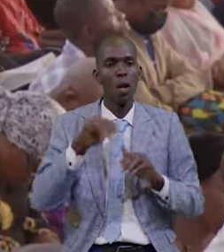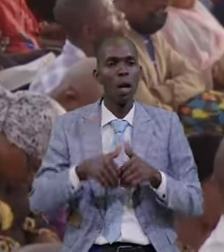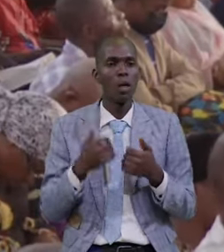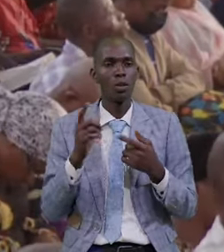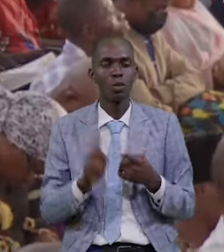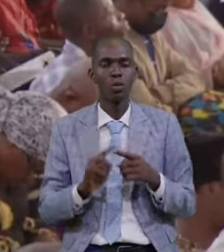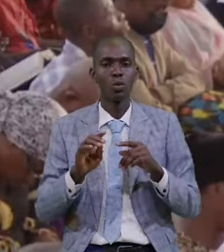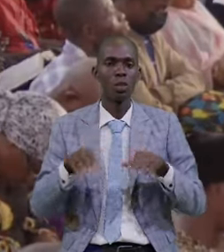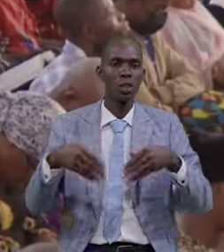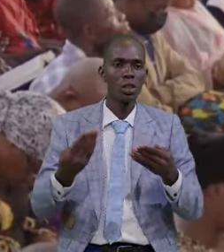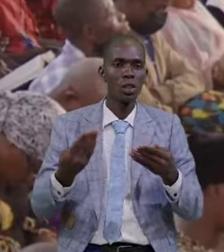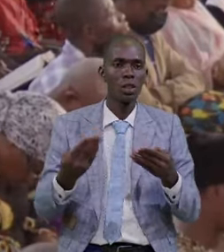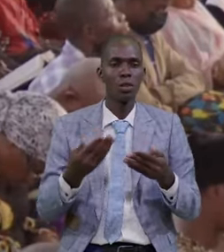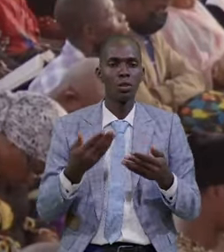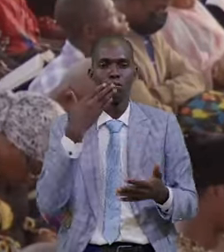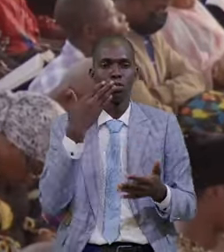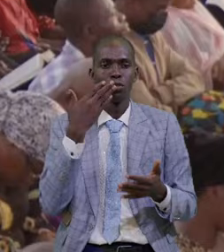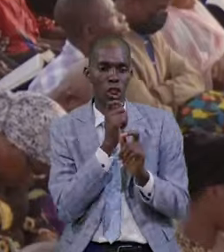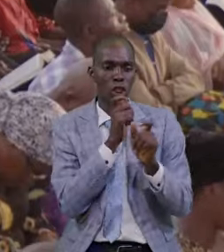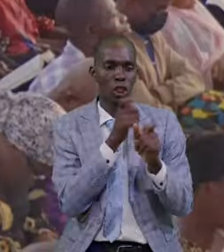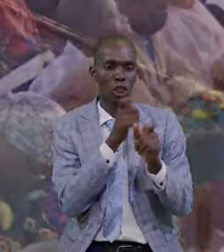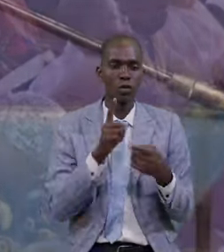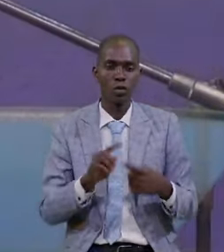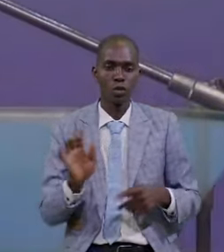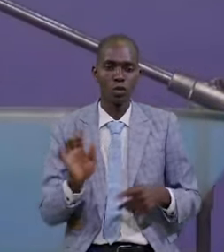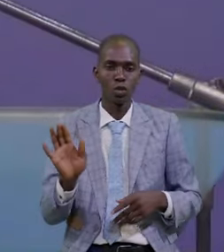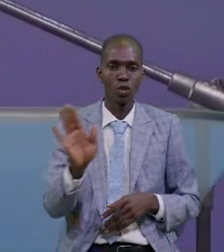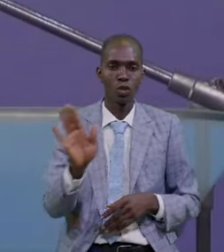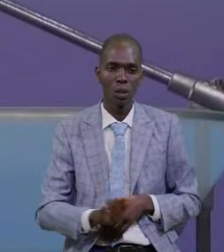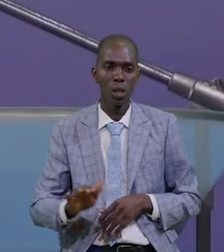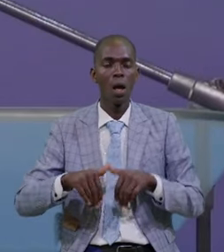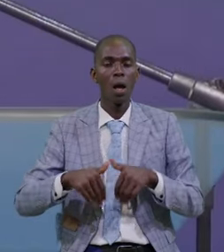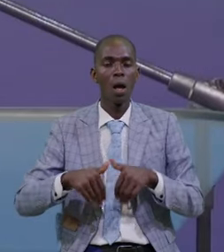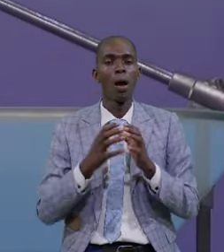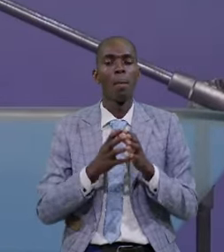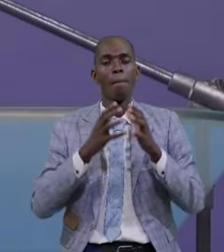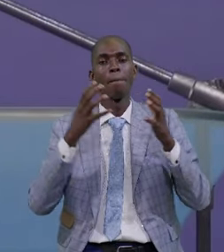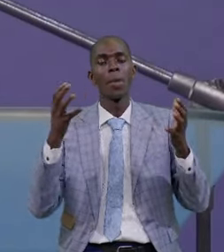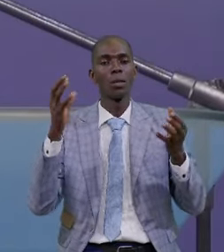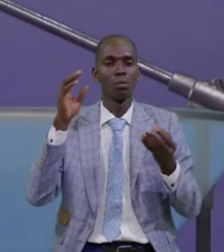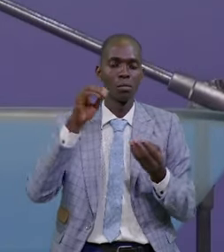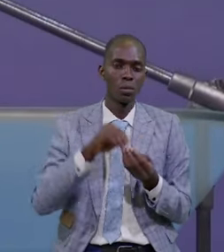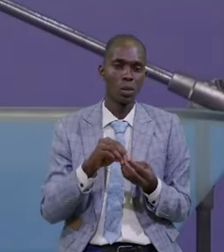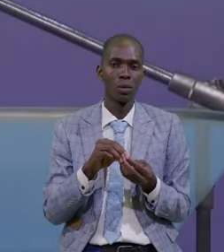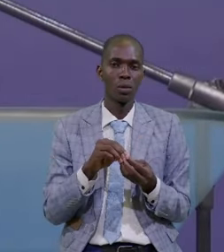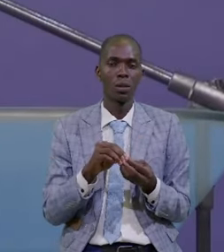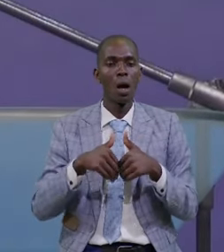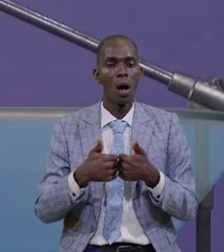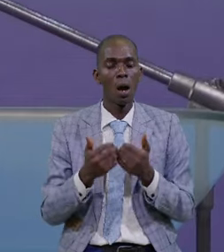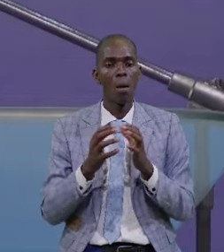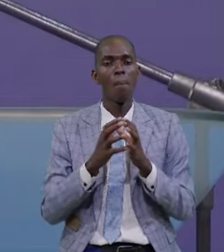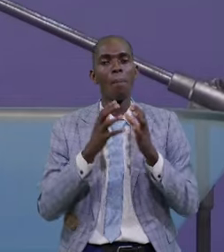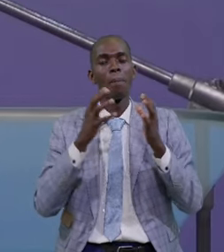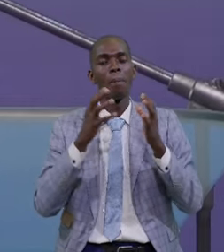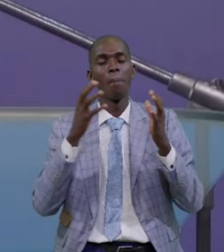gifts unto your children, how much more, how